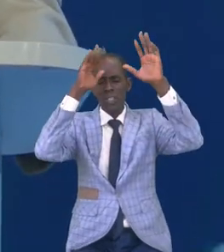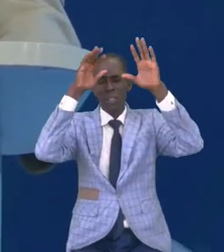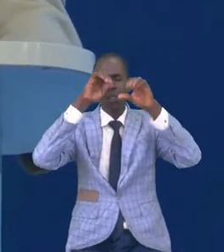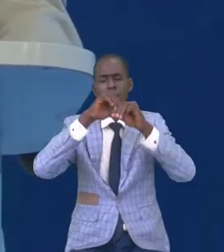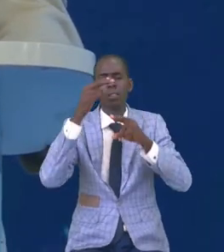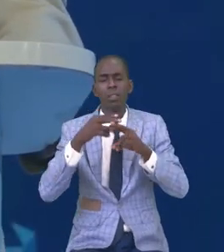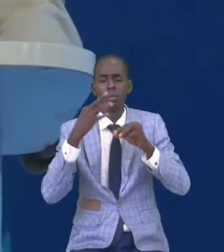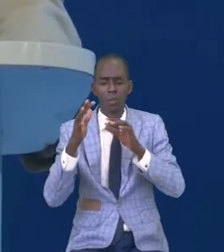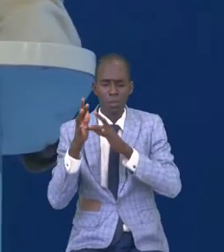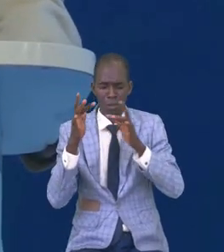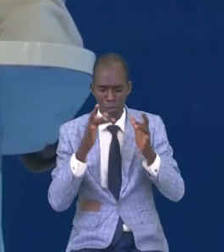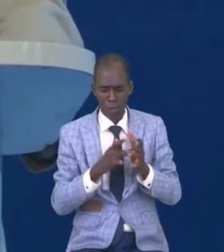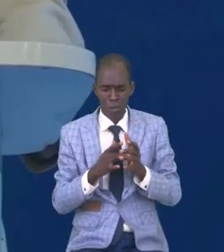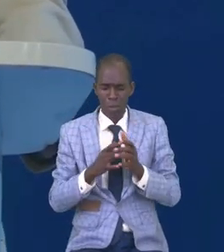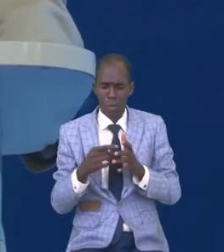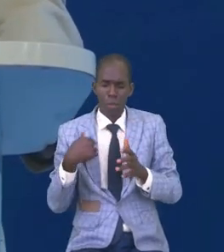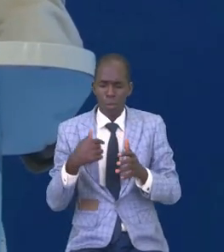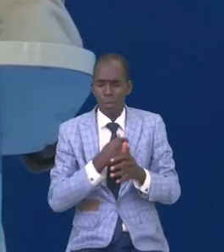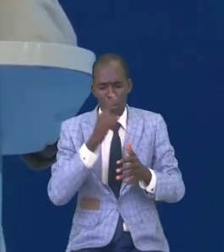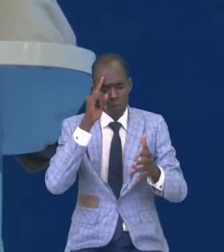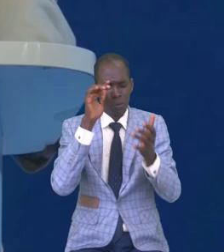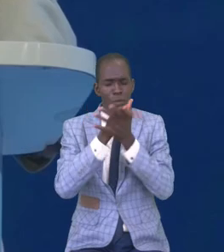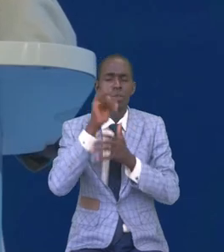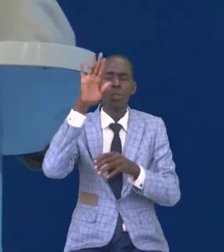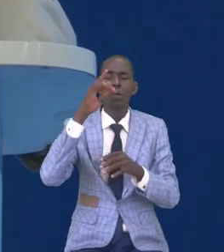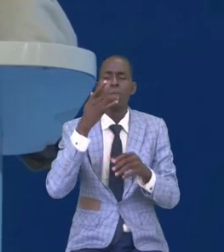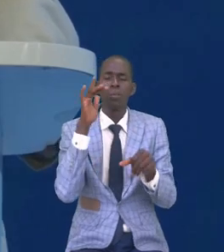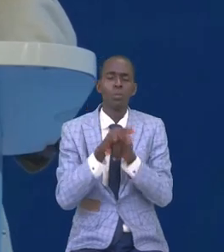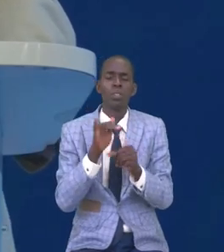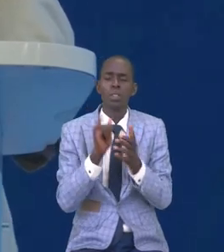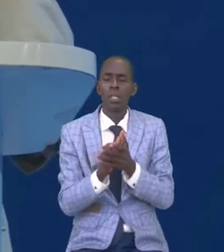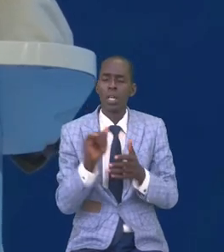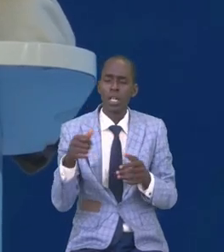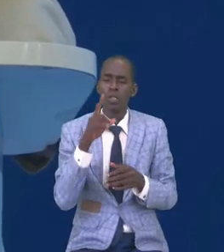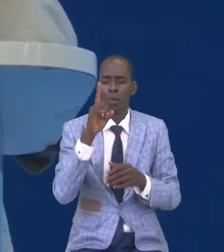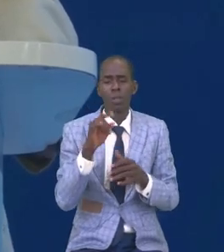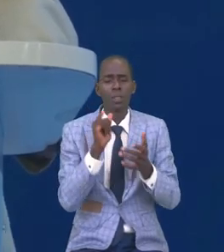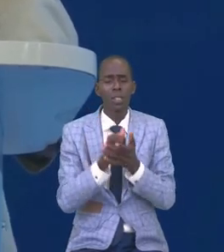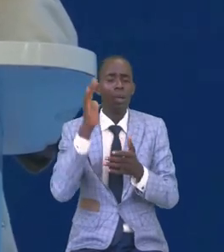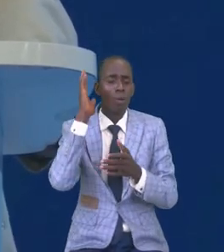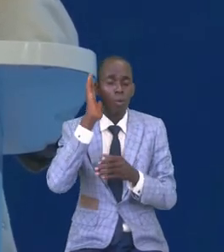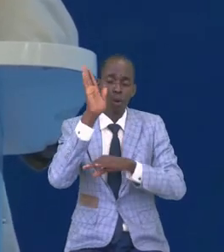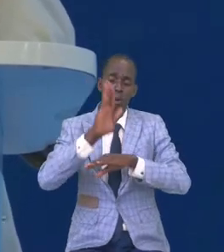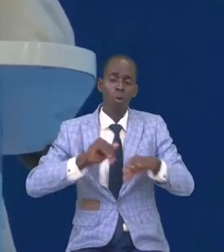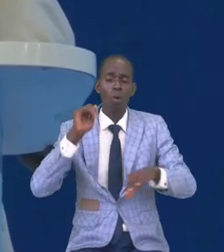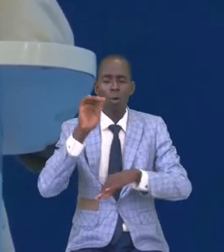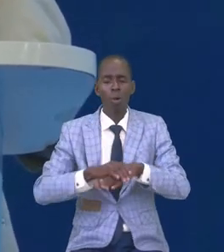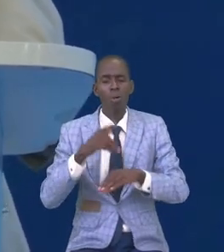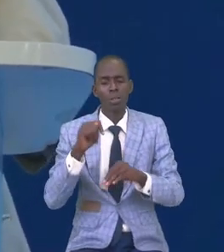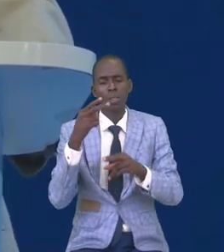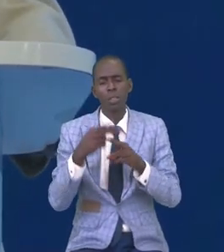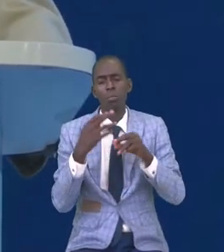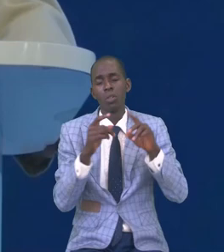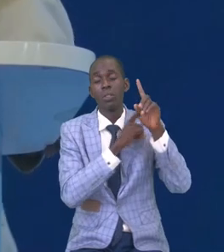Jesus, we trust your promise that whosoever shall call on the name of the